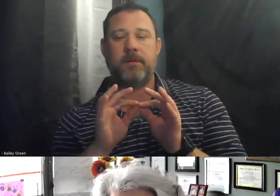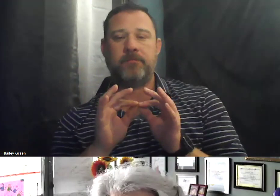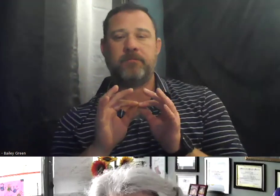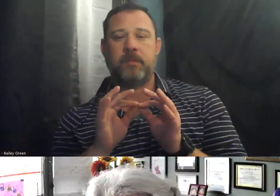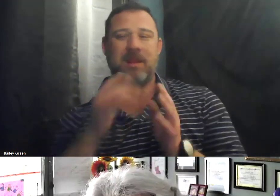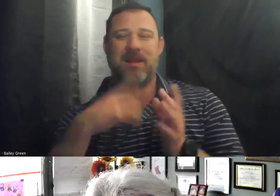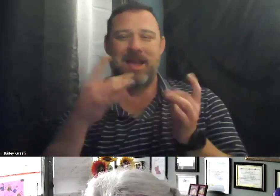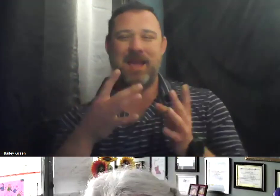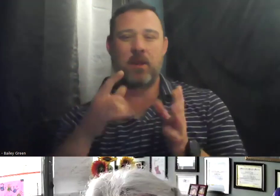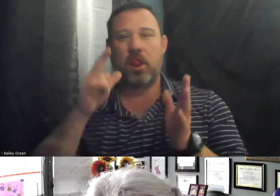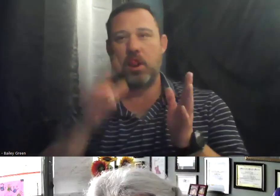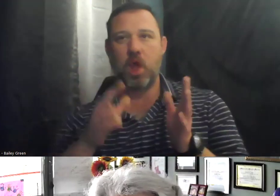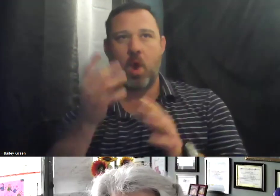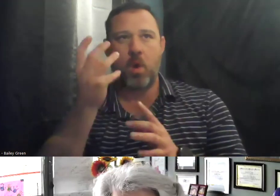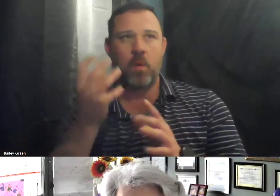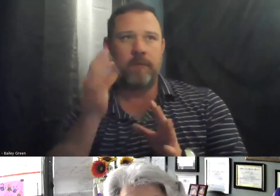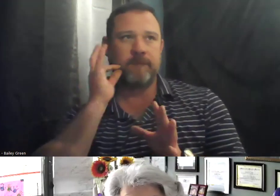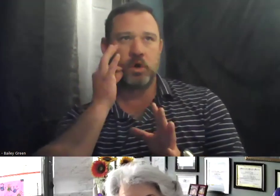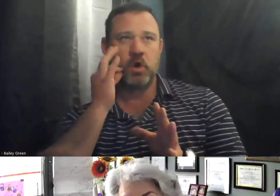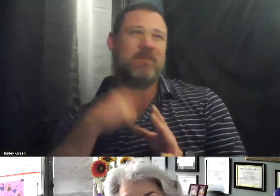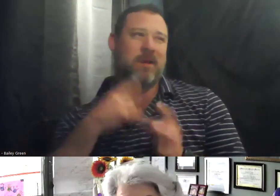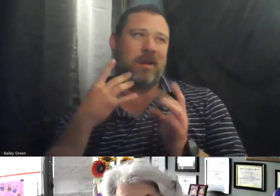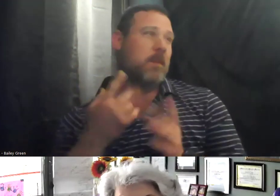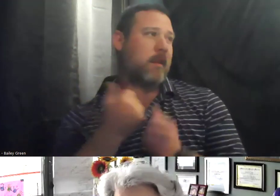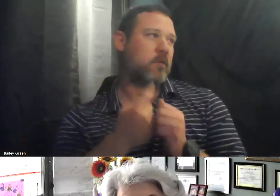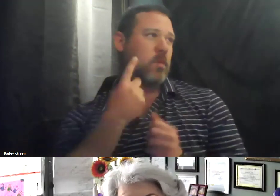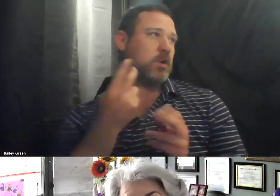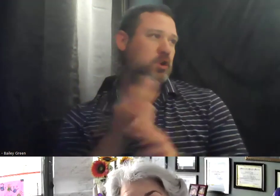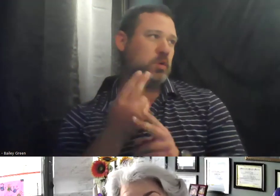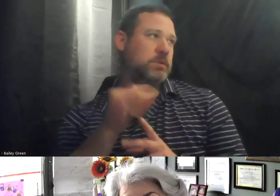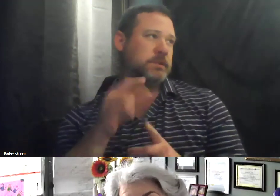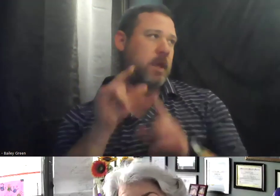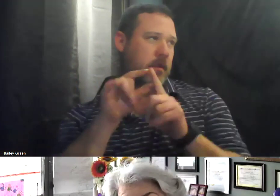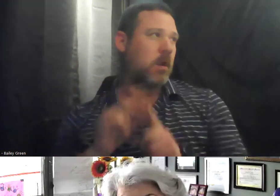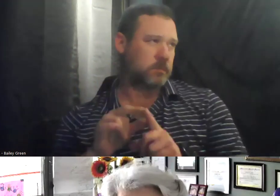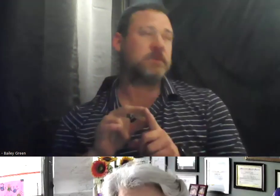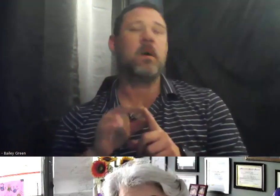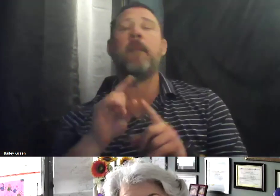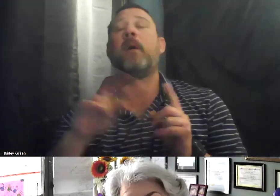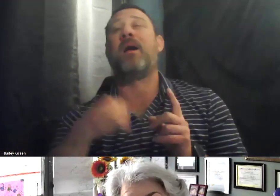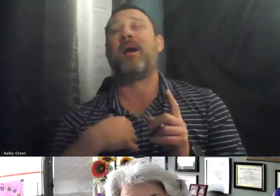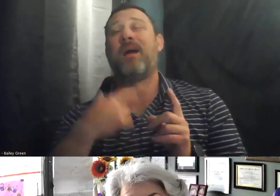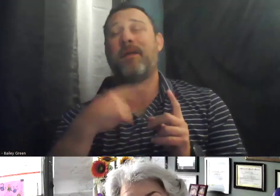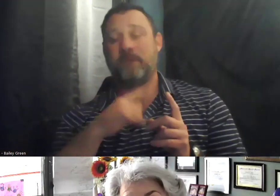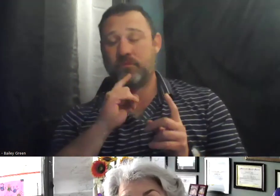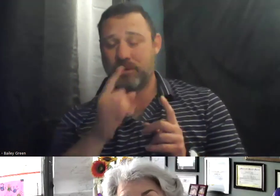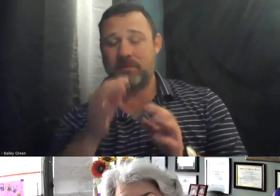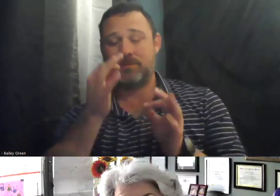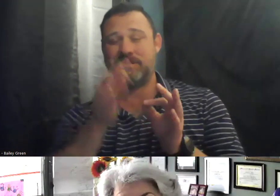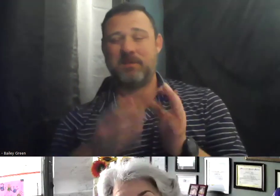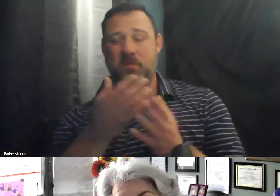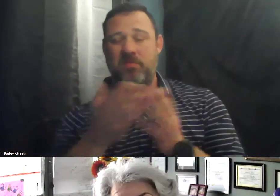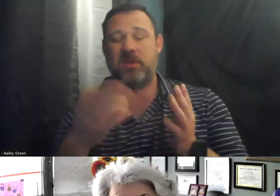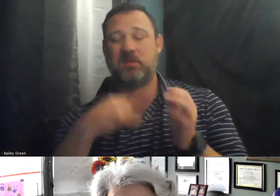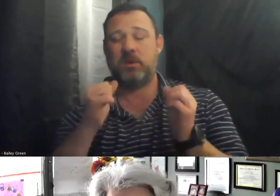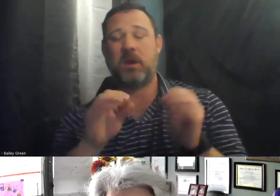hate the term low-hanging fruit, but I'm going to use it because everybody understands that vernacular. But I mean, I think we have some really simple things that we can